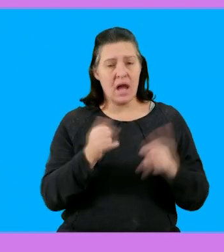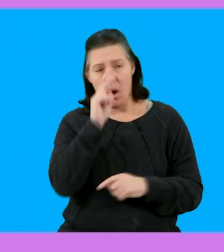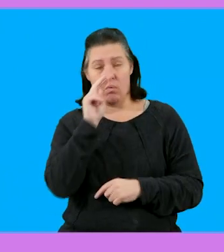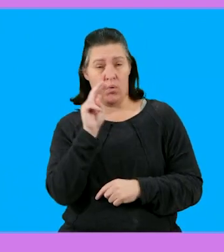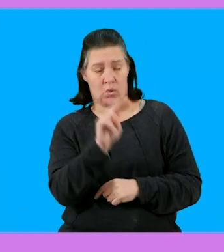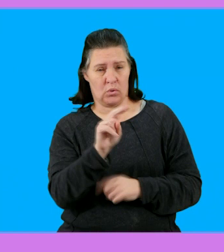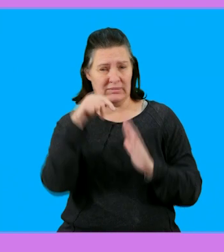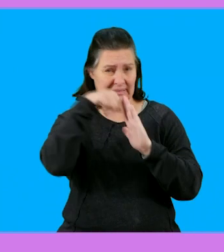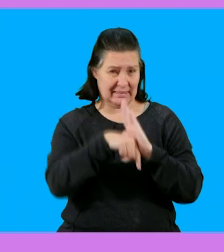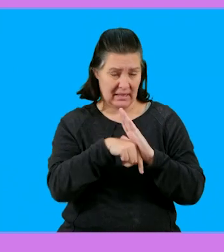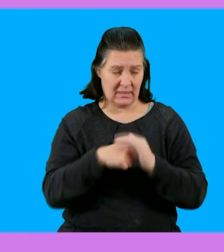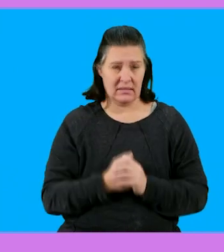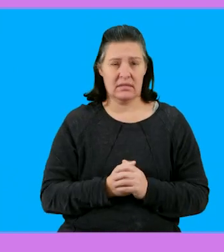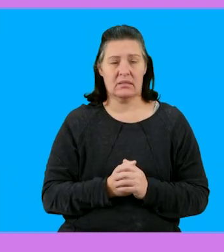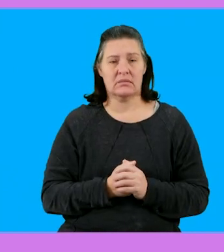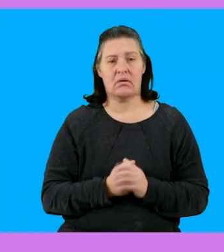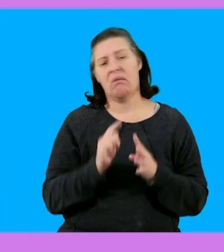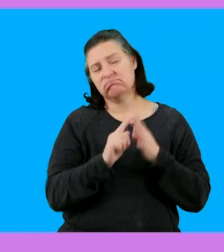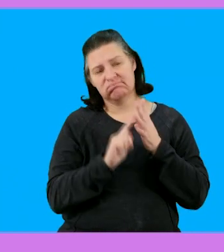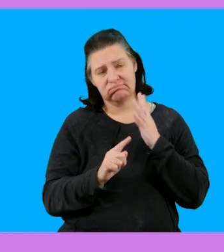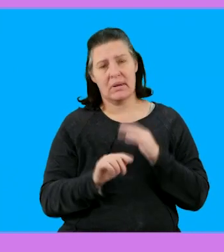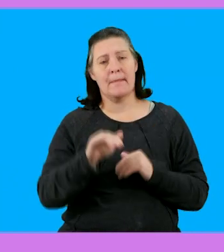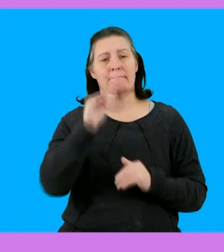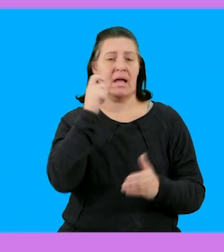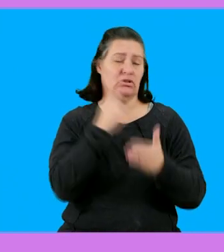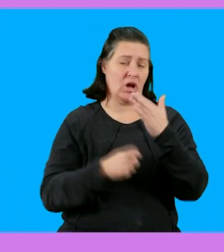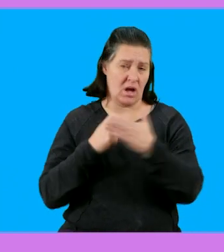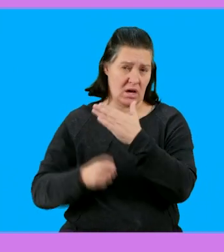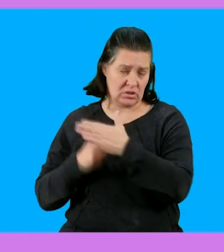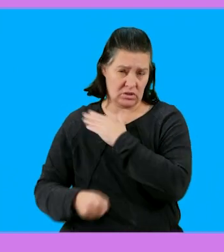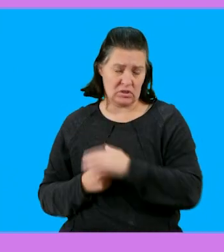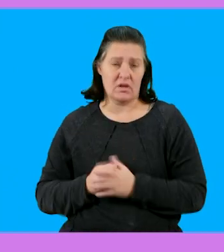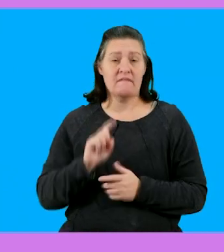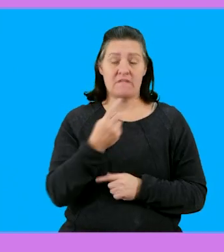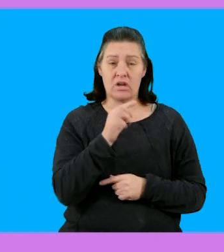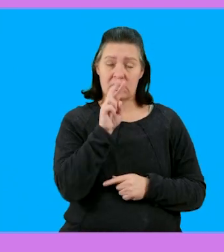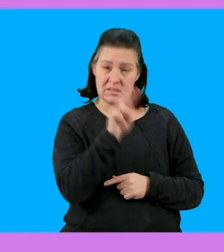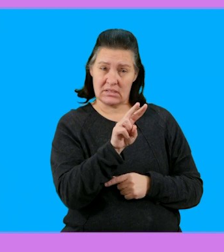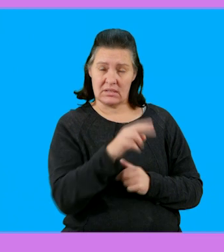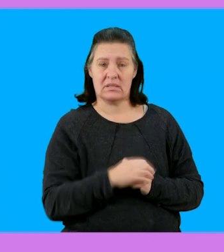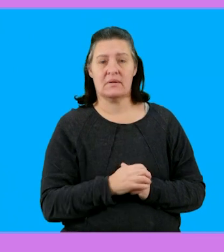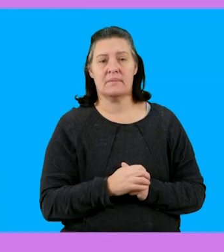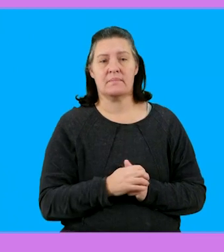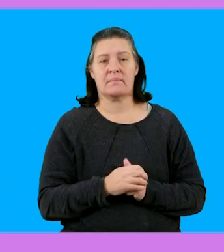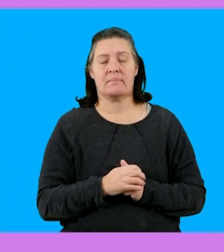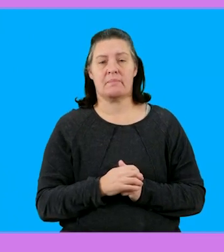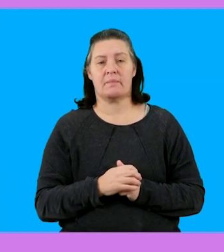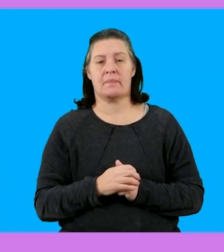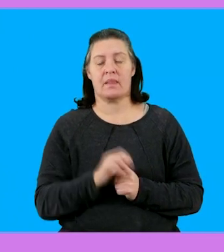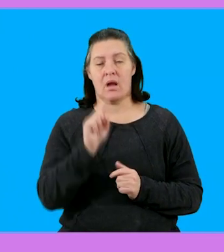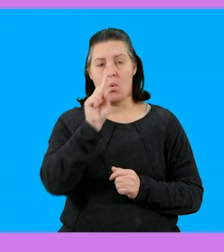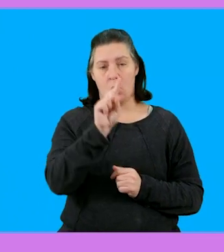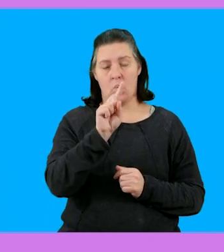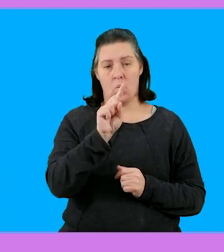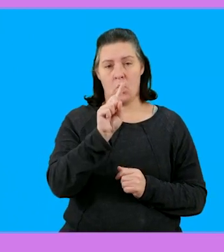look at this in detail. Okay, so all the bank charges, right? So the first one I note here is the